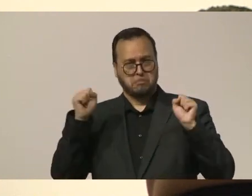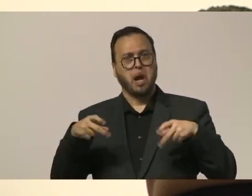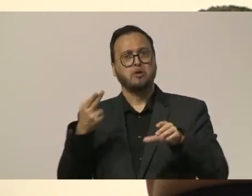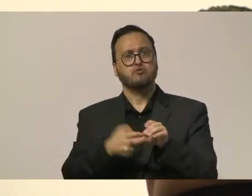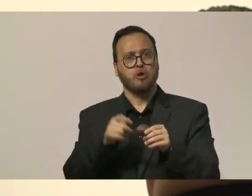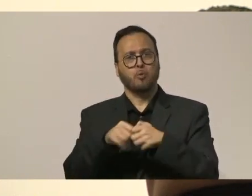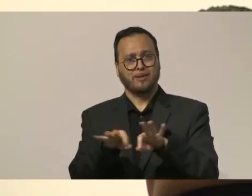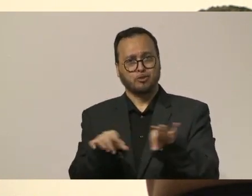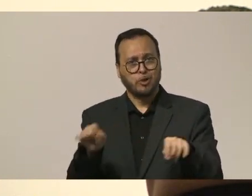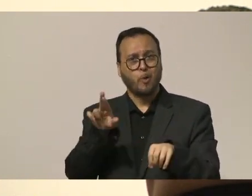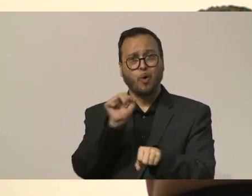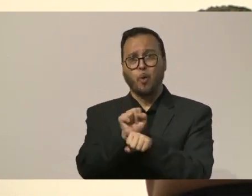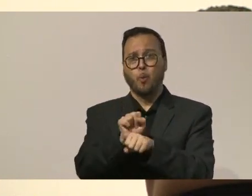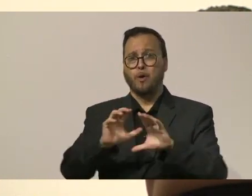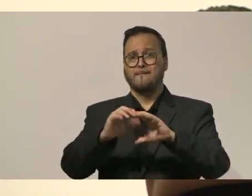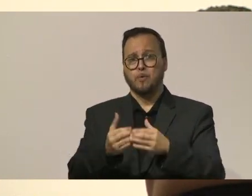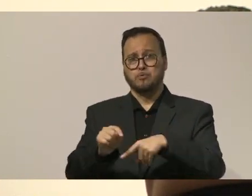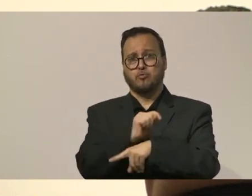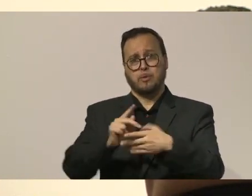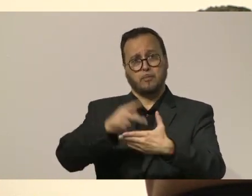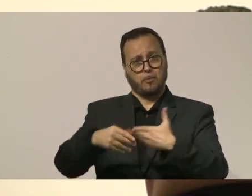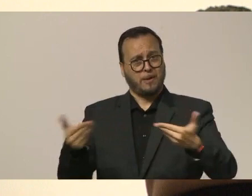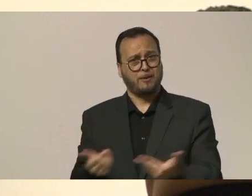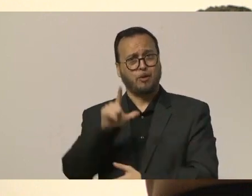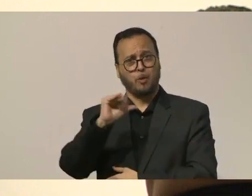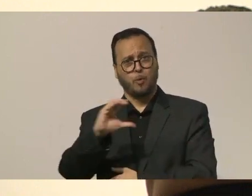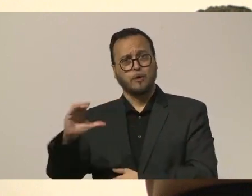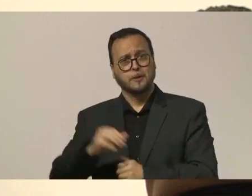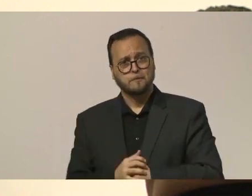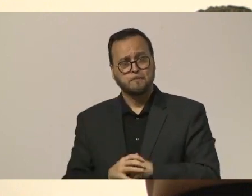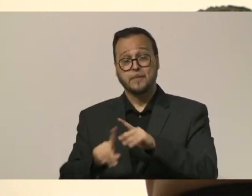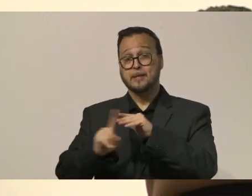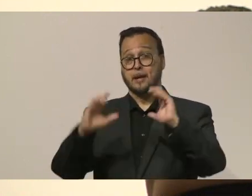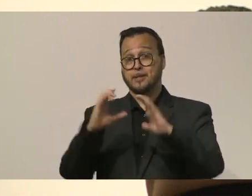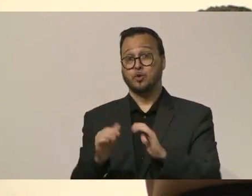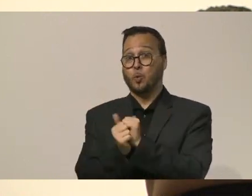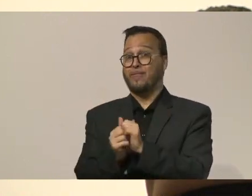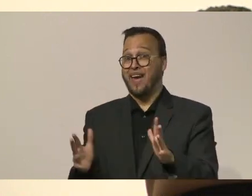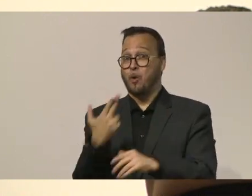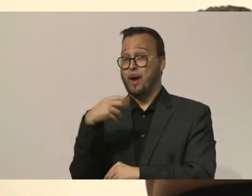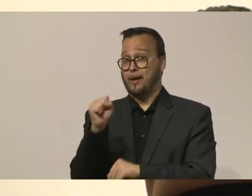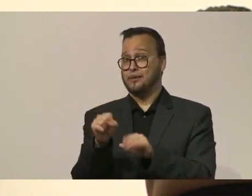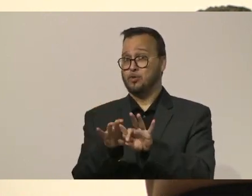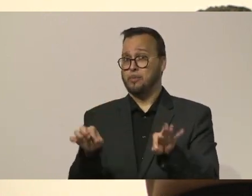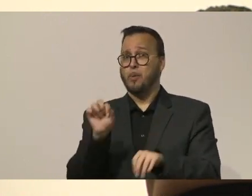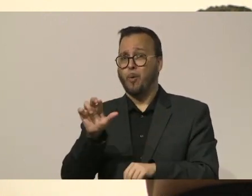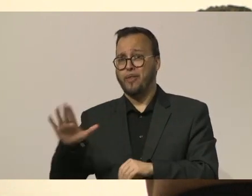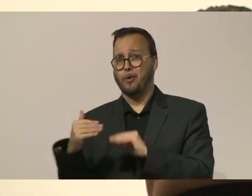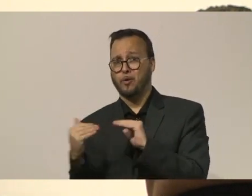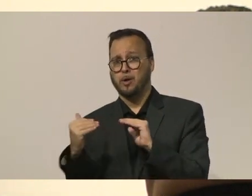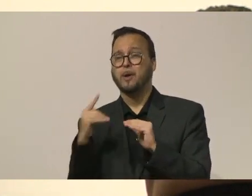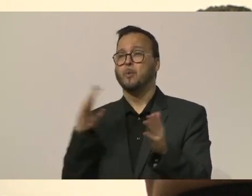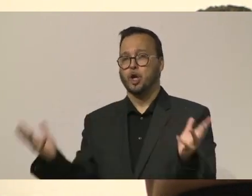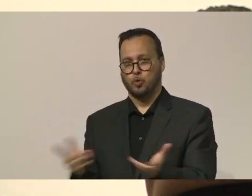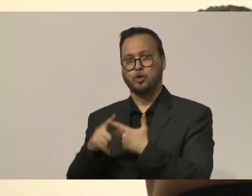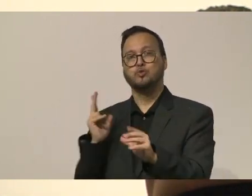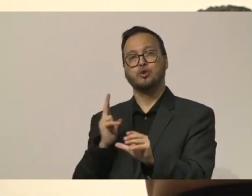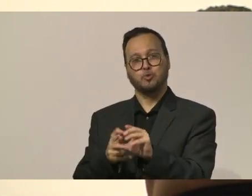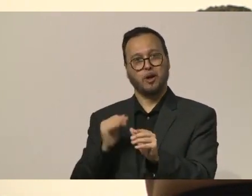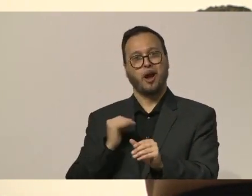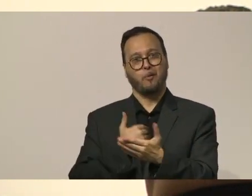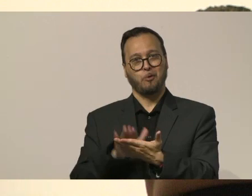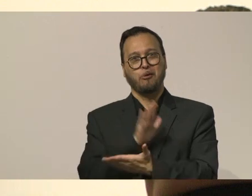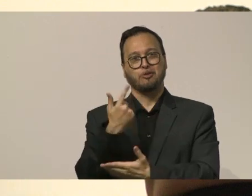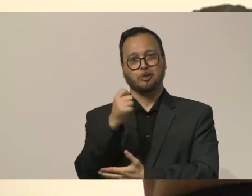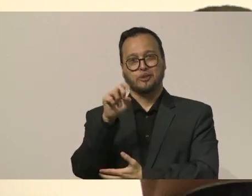or workforce training programs at LaGuardia. Asylum seekers without high school diploma or equivalent will be encouraged to enroll in the college's GED